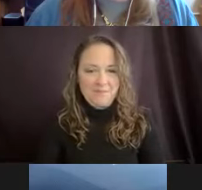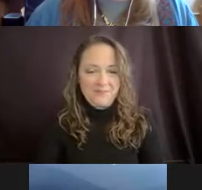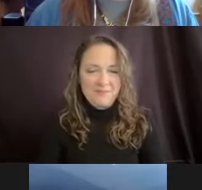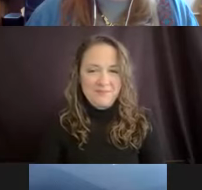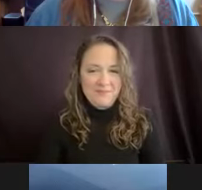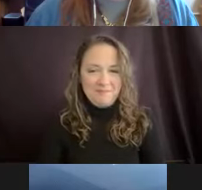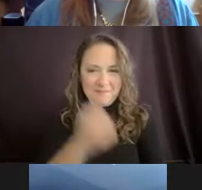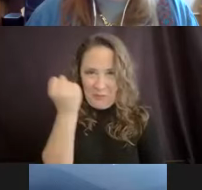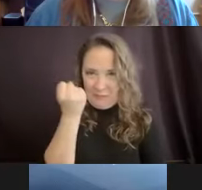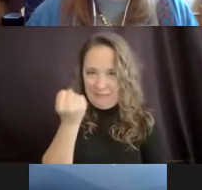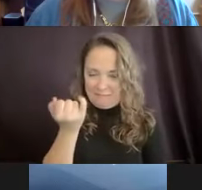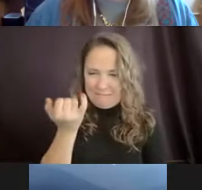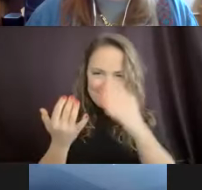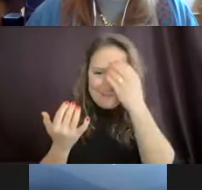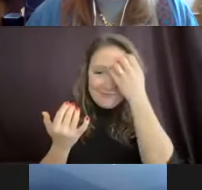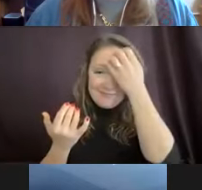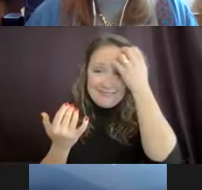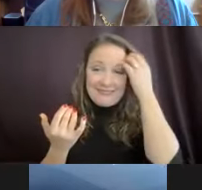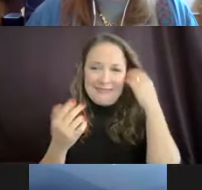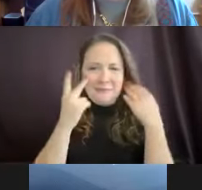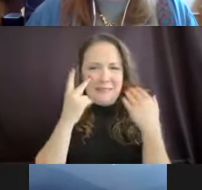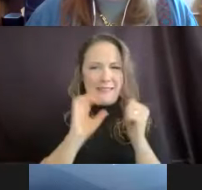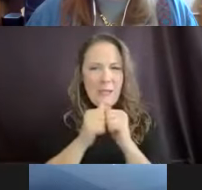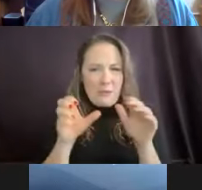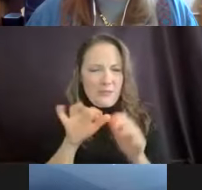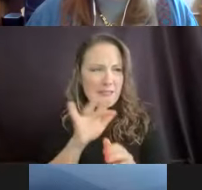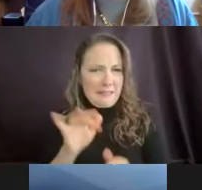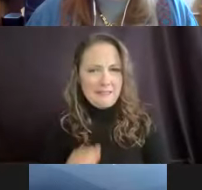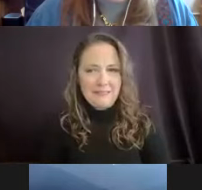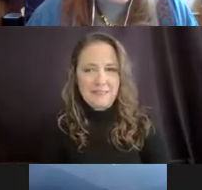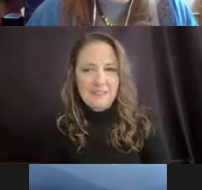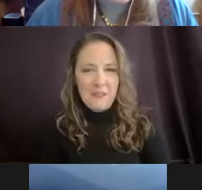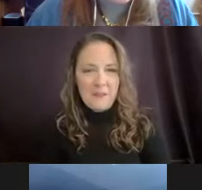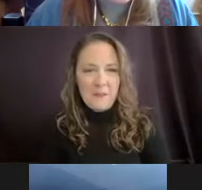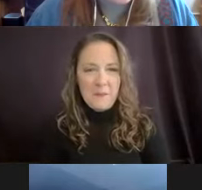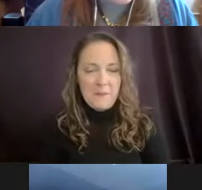Hold on. I'm gonna see how I can do this. All